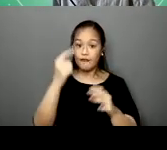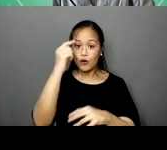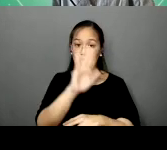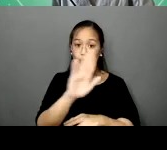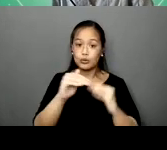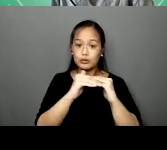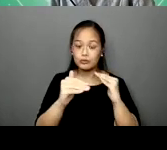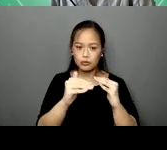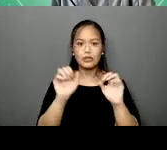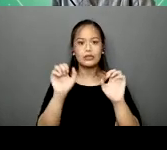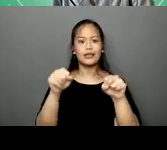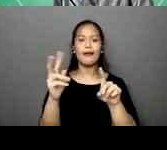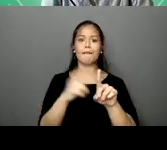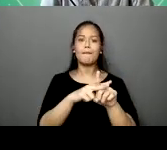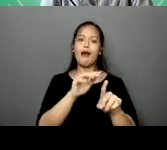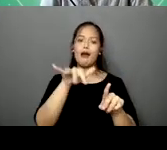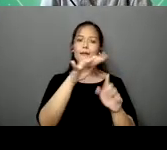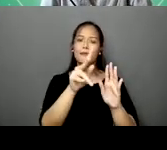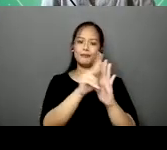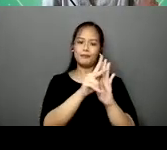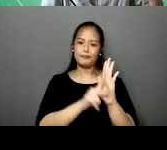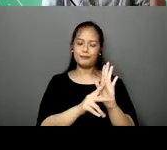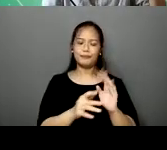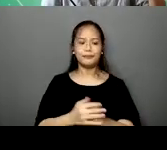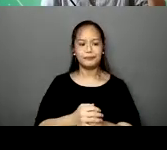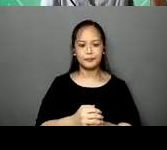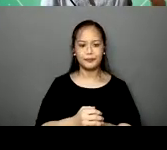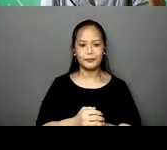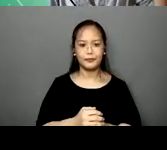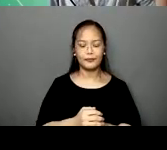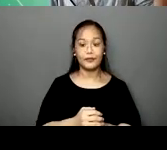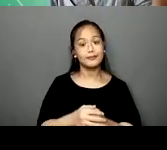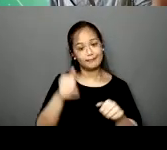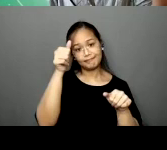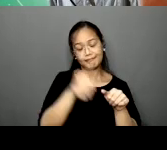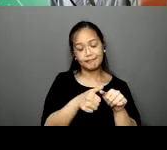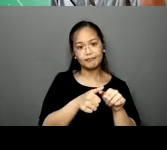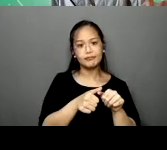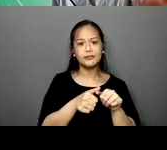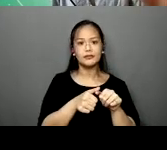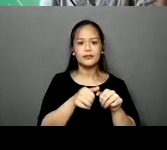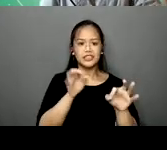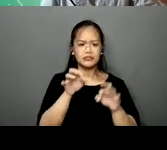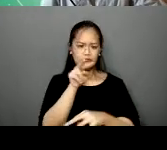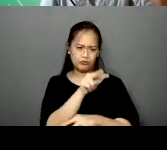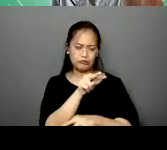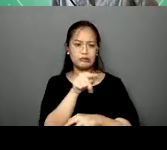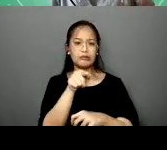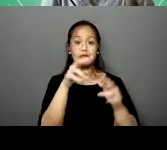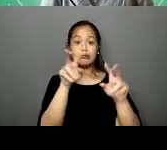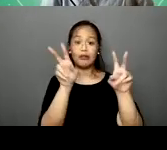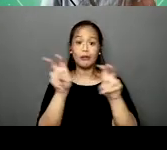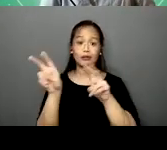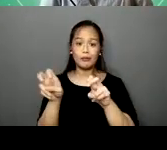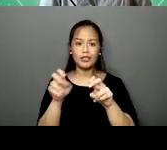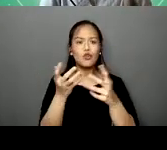principles to whatever it is you do. Okay? So remember, every time we look at these topics, we want to try an introspective